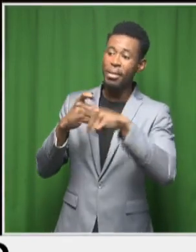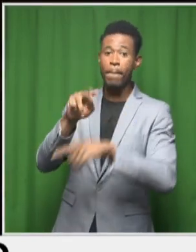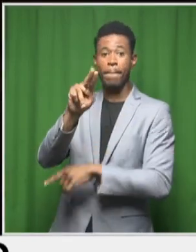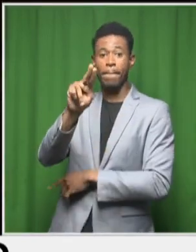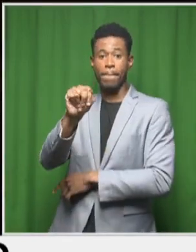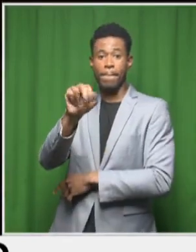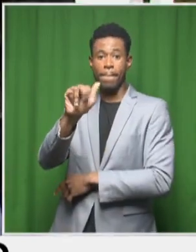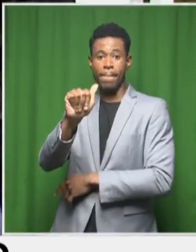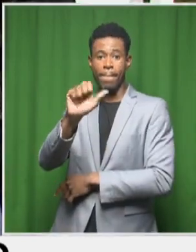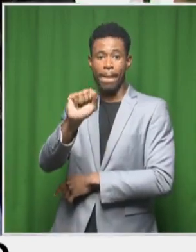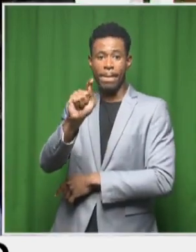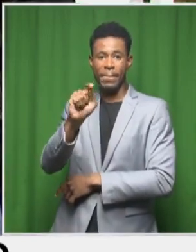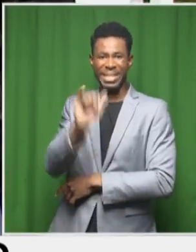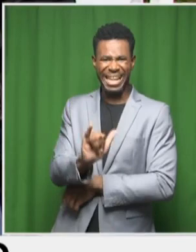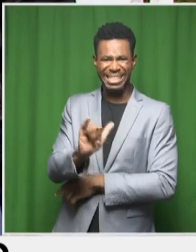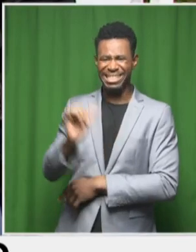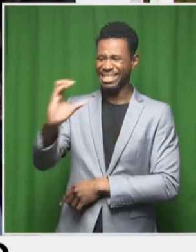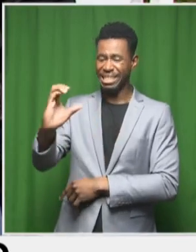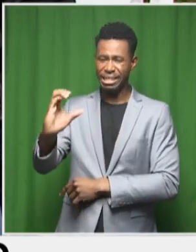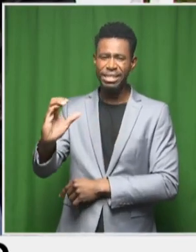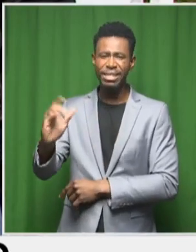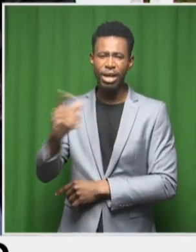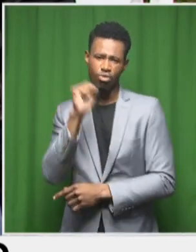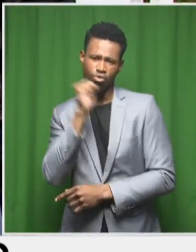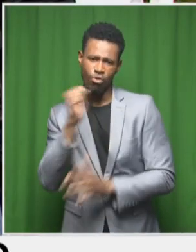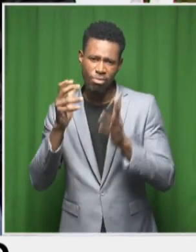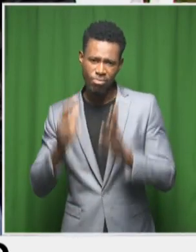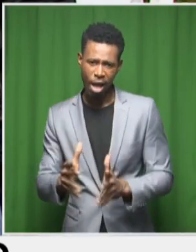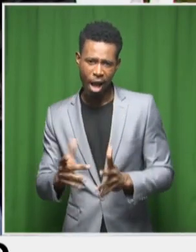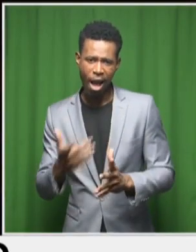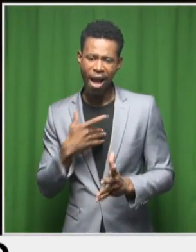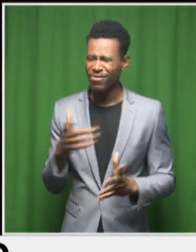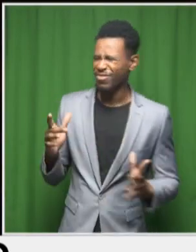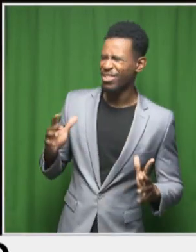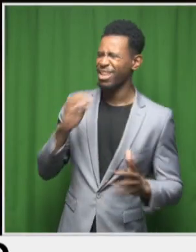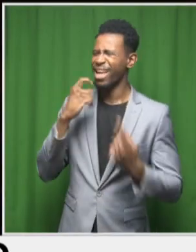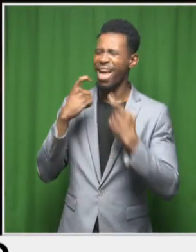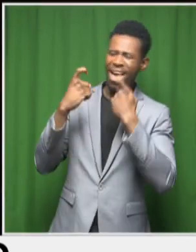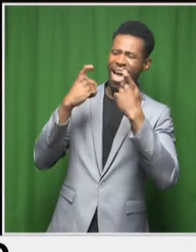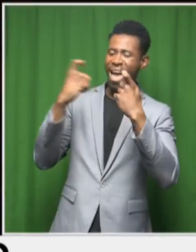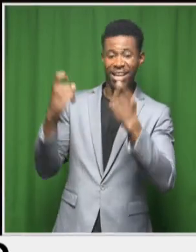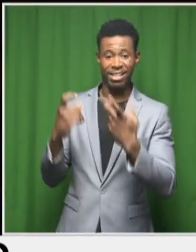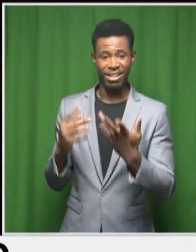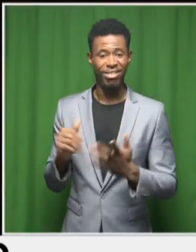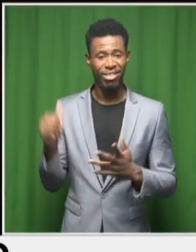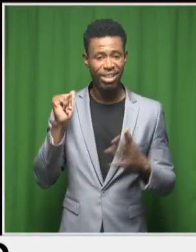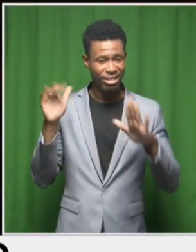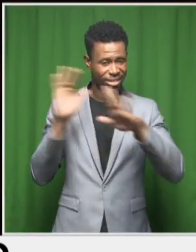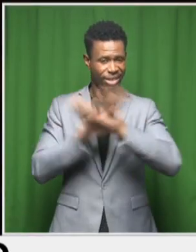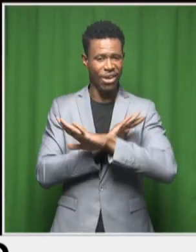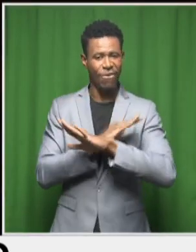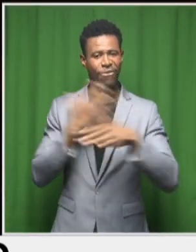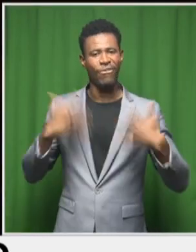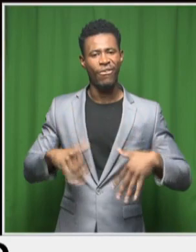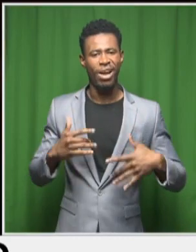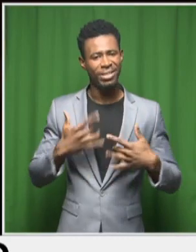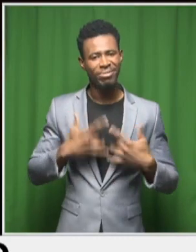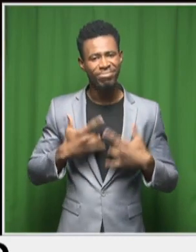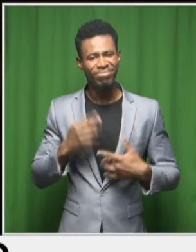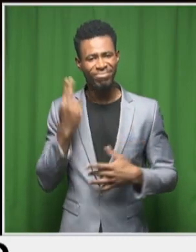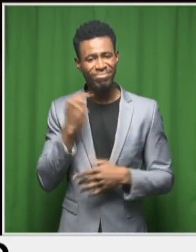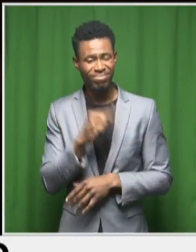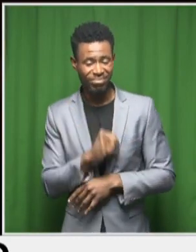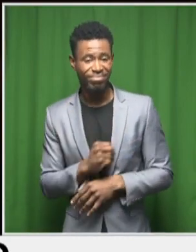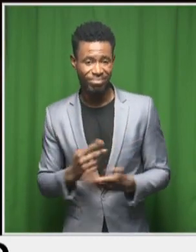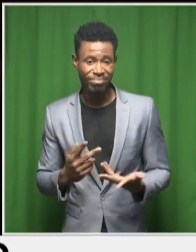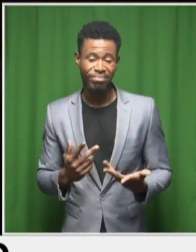shouting. The adrenaline, the youngsters that came out last night. It's just you take a moment and you appreciate the fact that